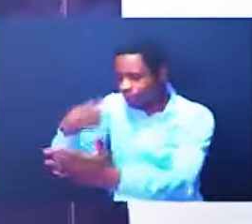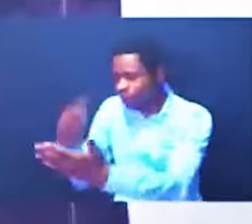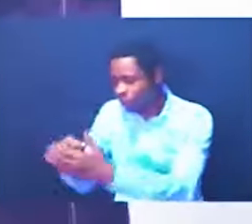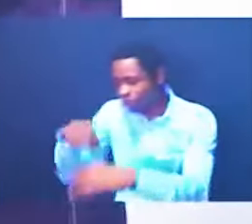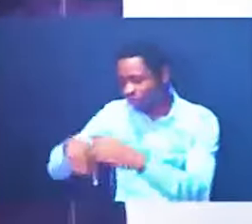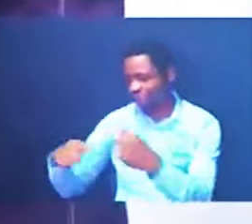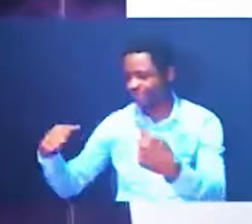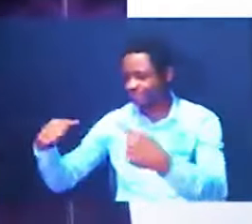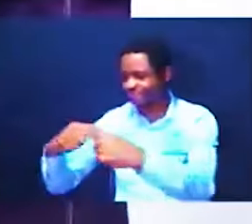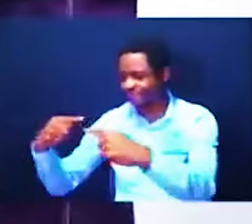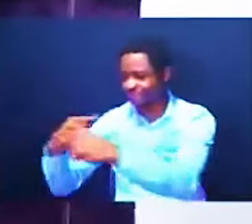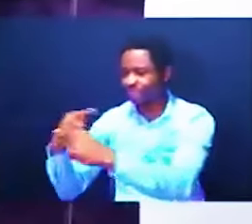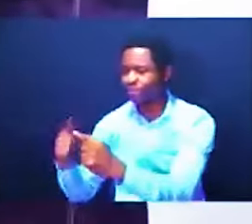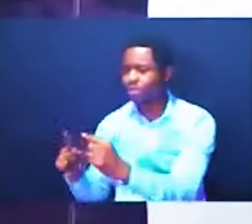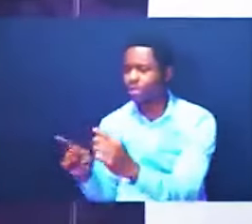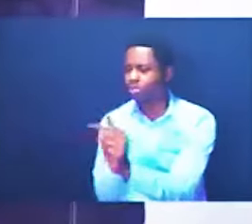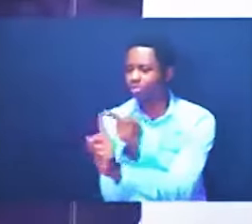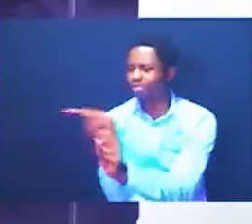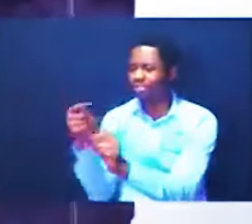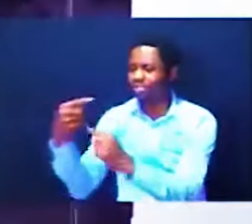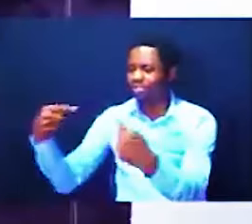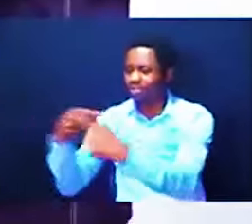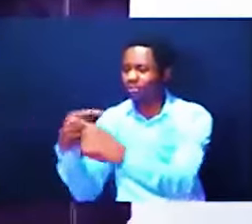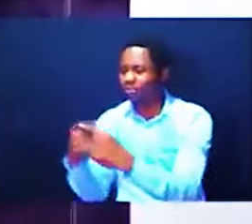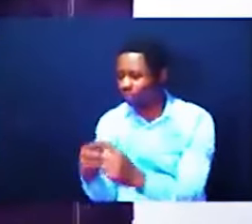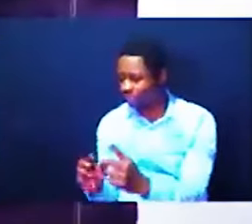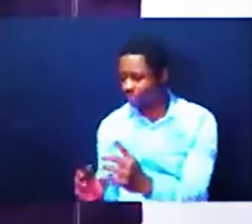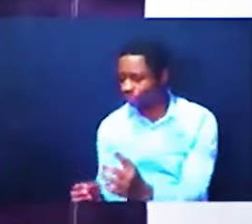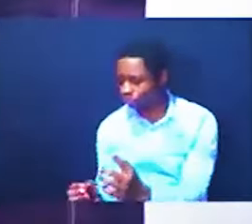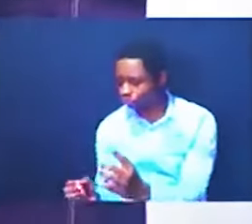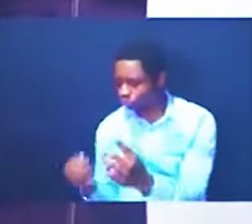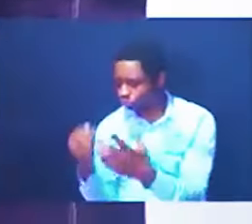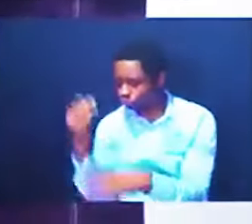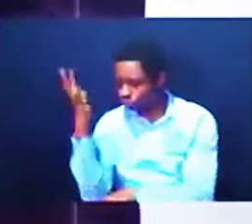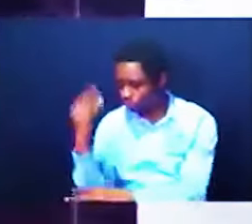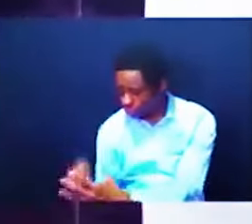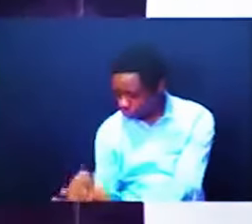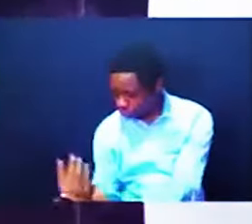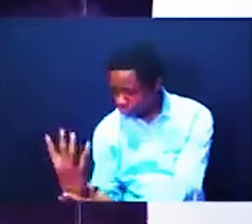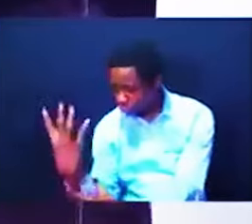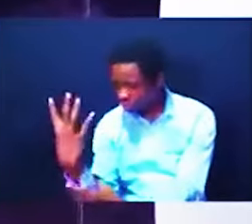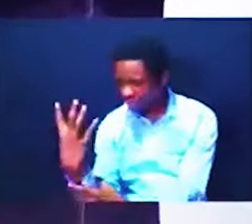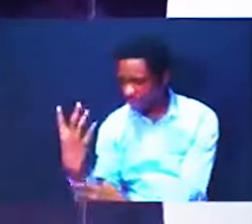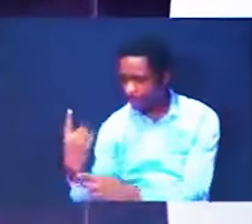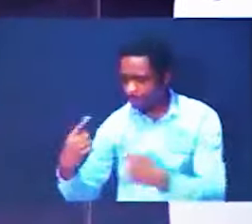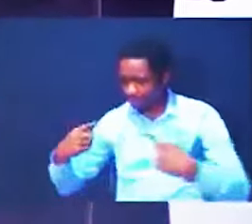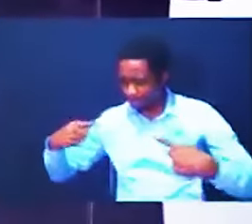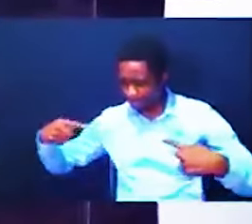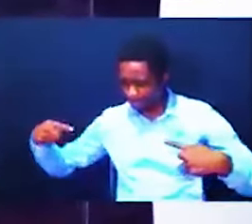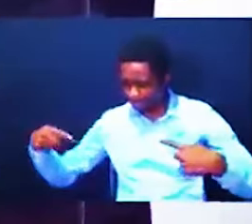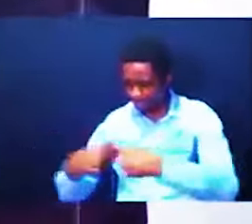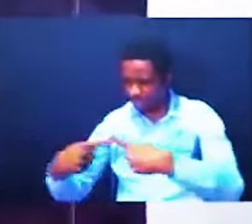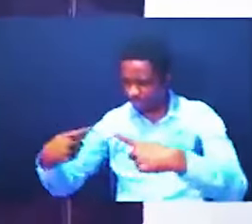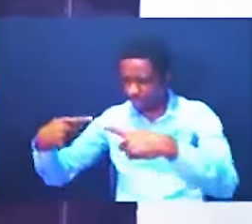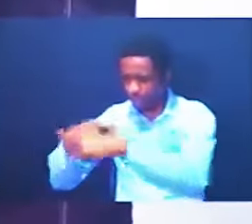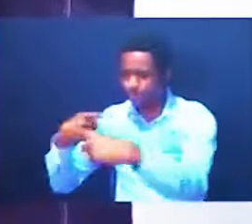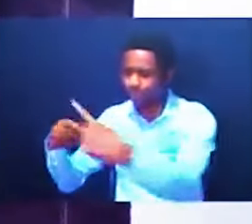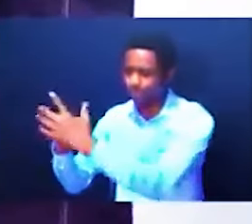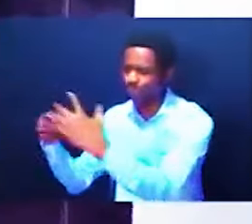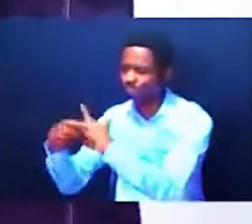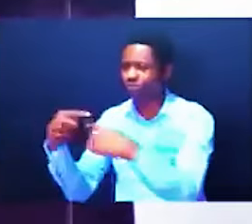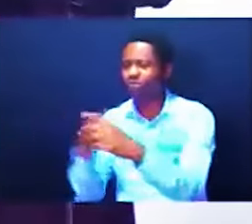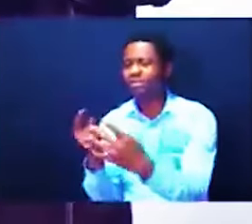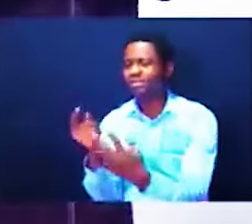and choked the plants, so that they did not bear grain. Na ebikugu enkasemu na enkasenu